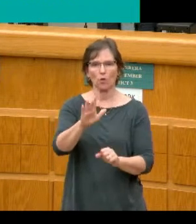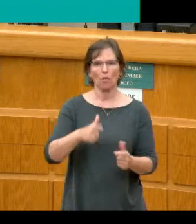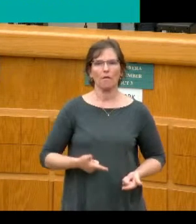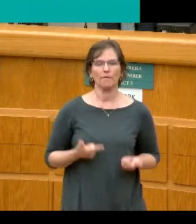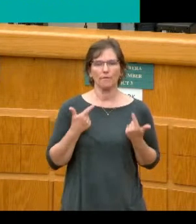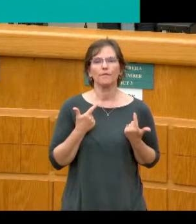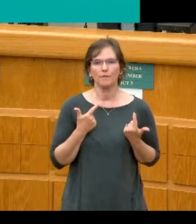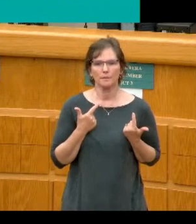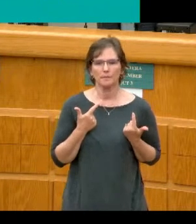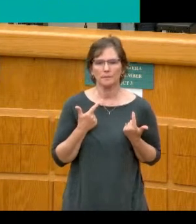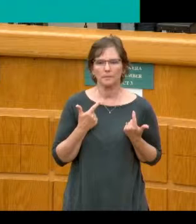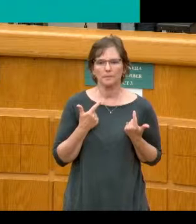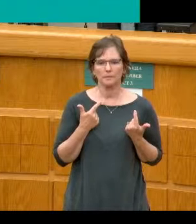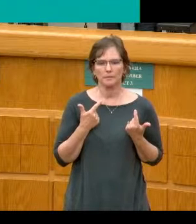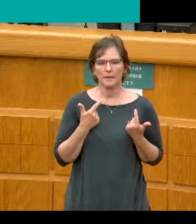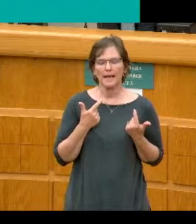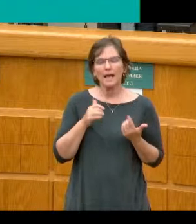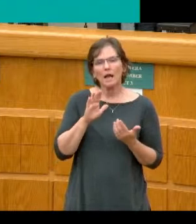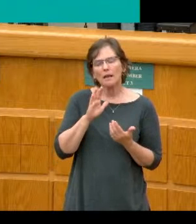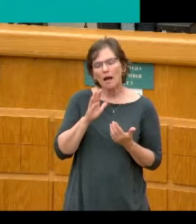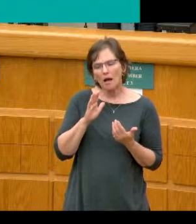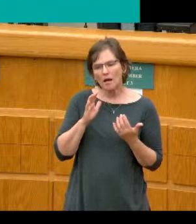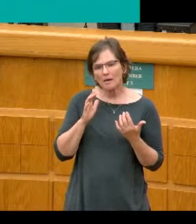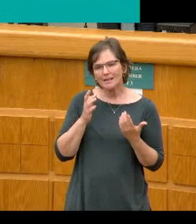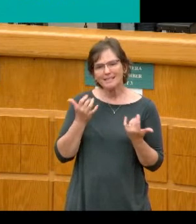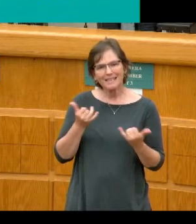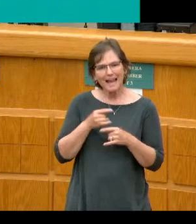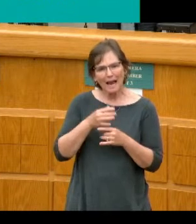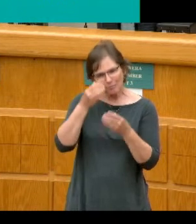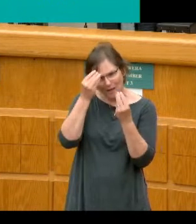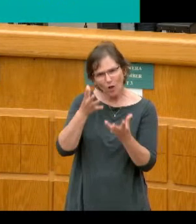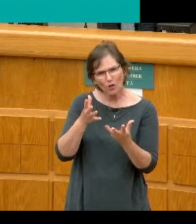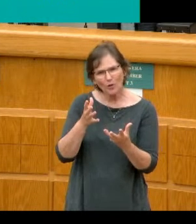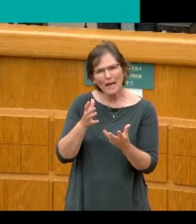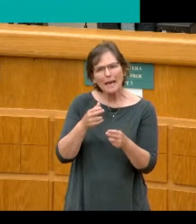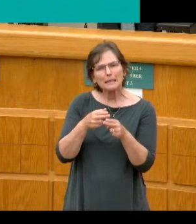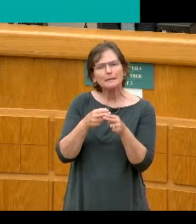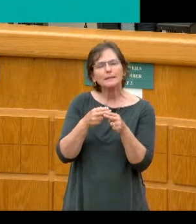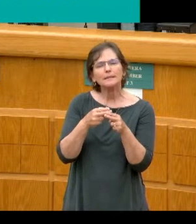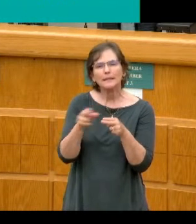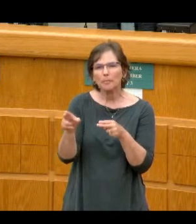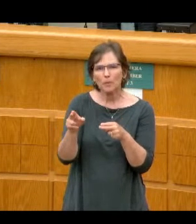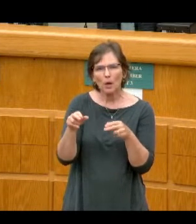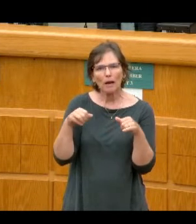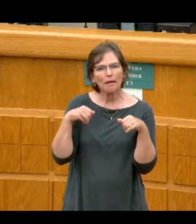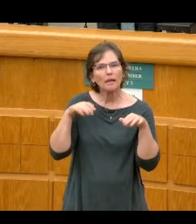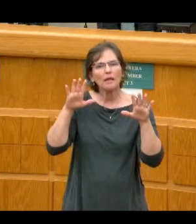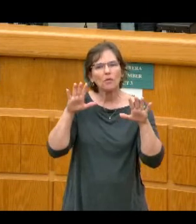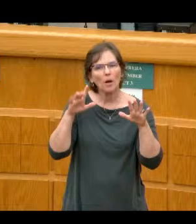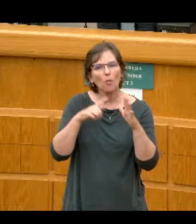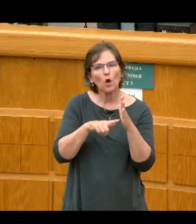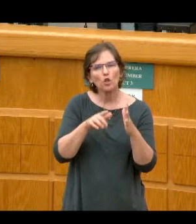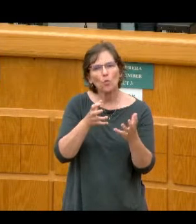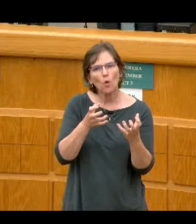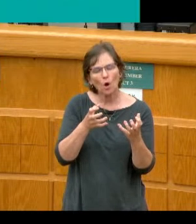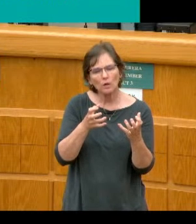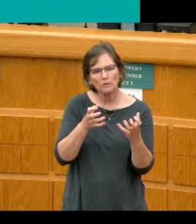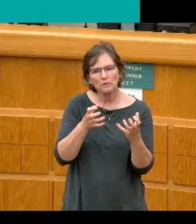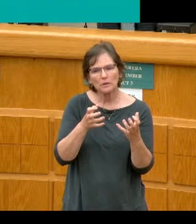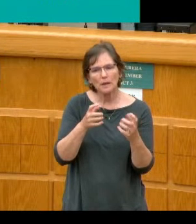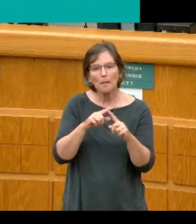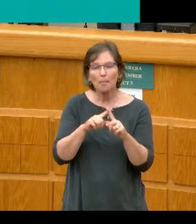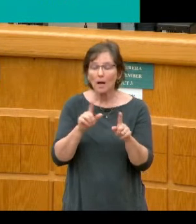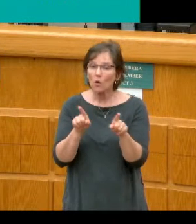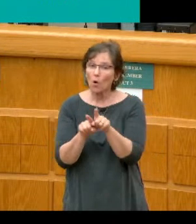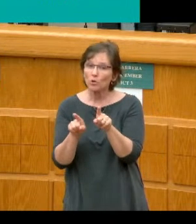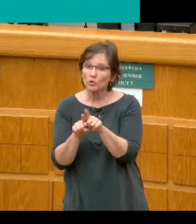seriously to inform our patients and the community about risks to their health and safety and what